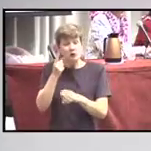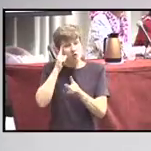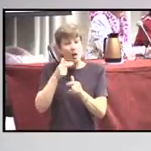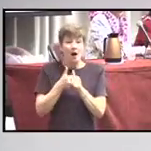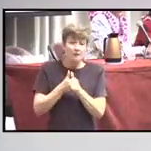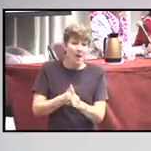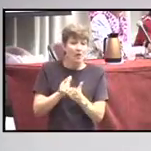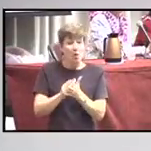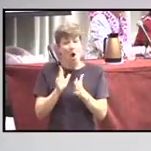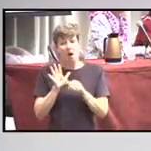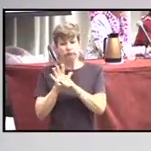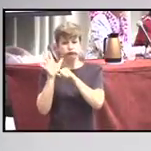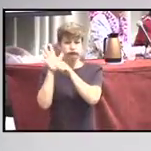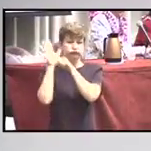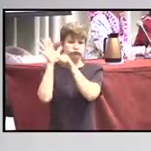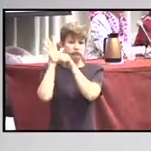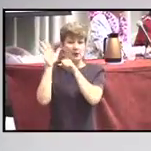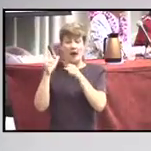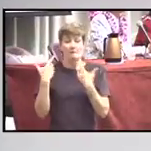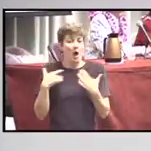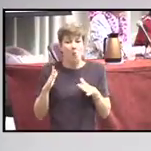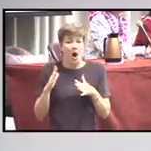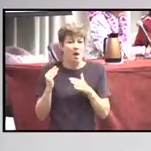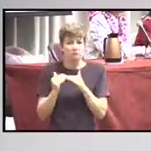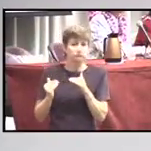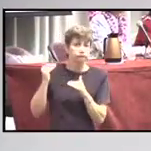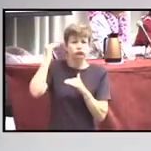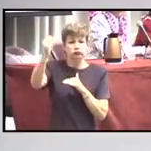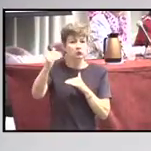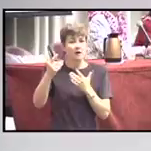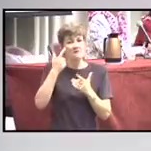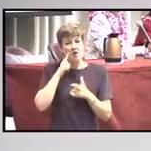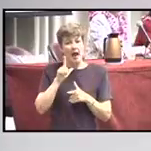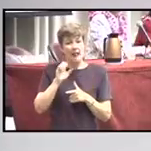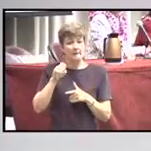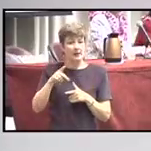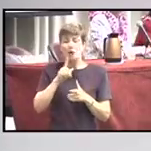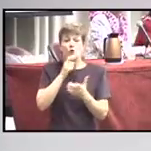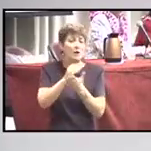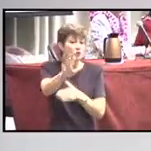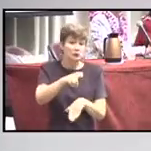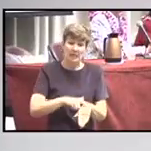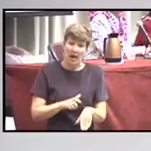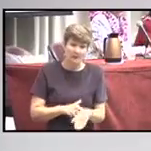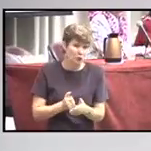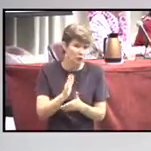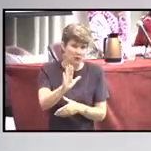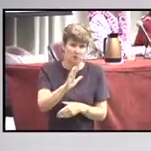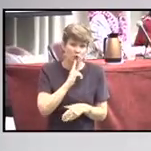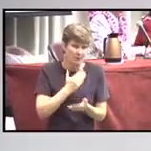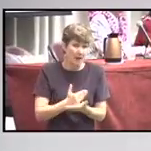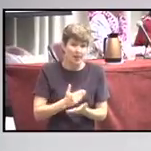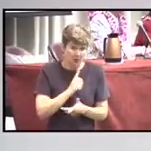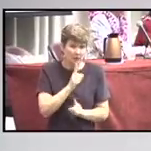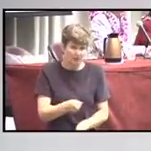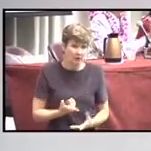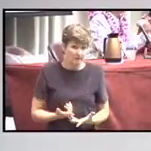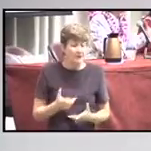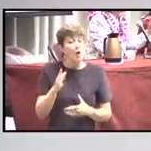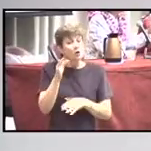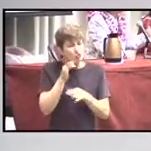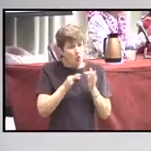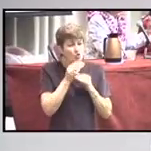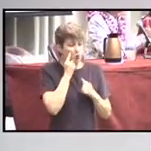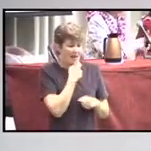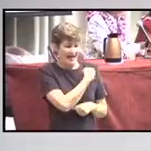complying with the law and you're not making it any better for your LEP clients, then you're wasting your time and you're wasting your money. So you're going to